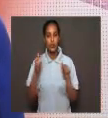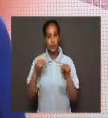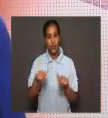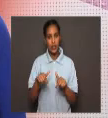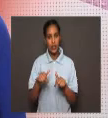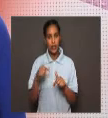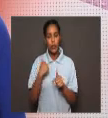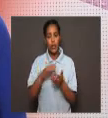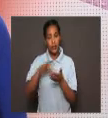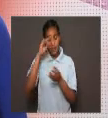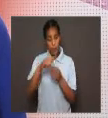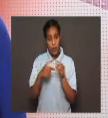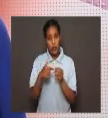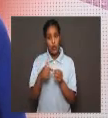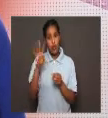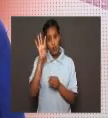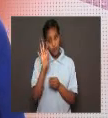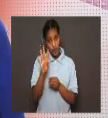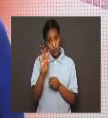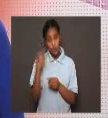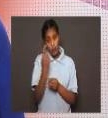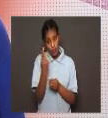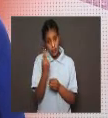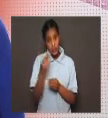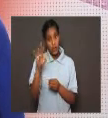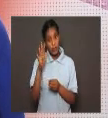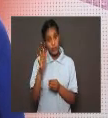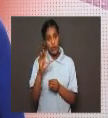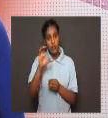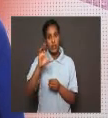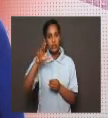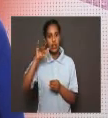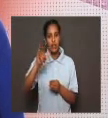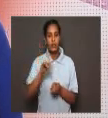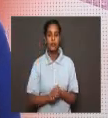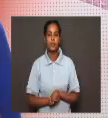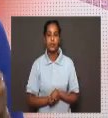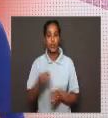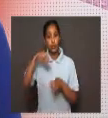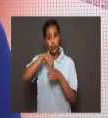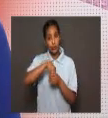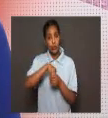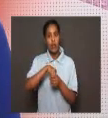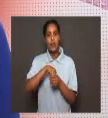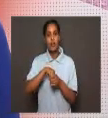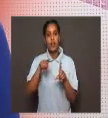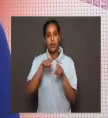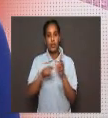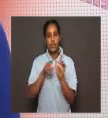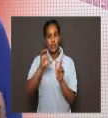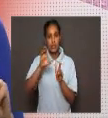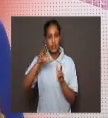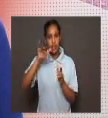Today, we learned about 4 important types of crystals, including ionic